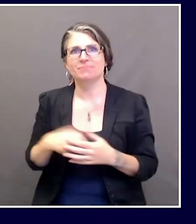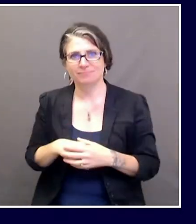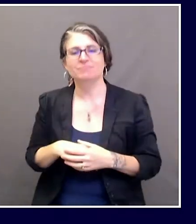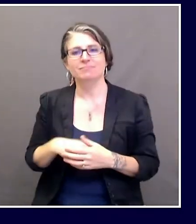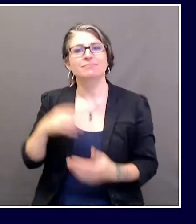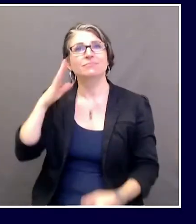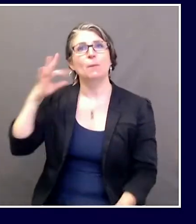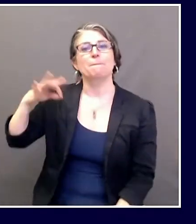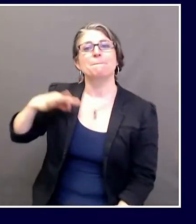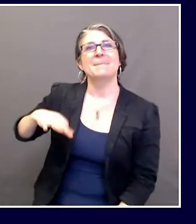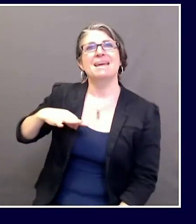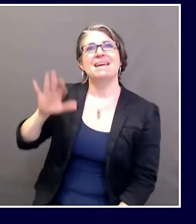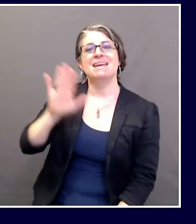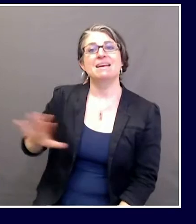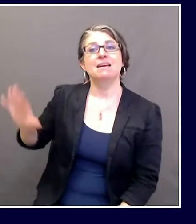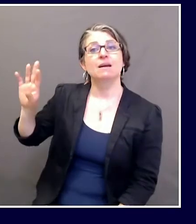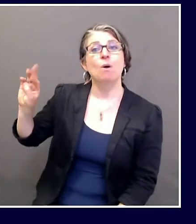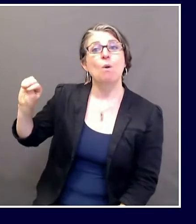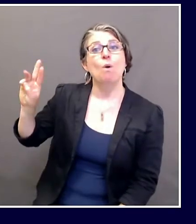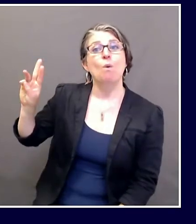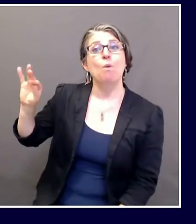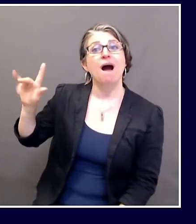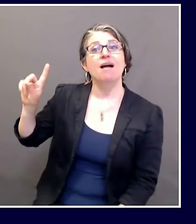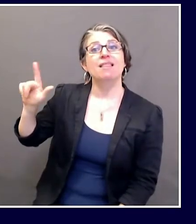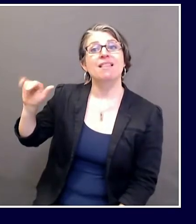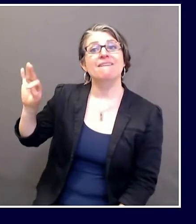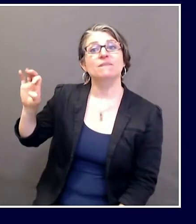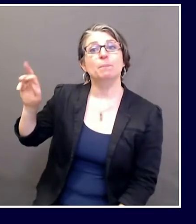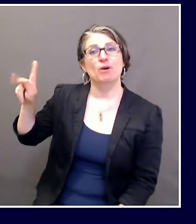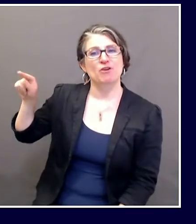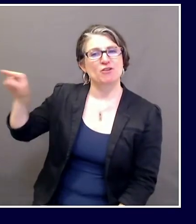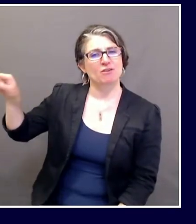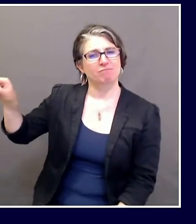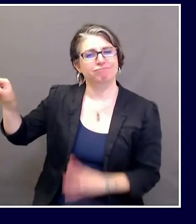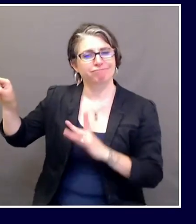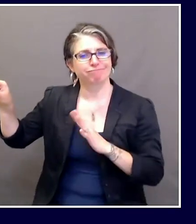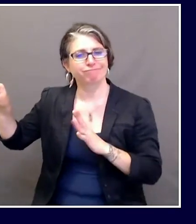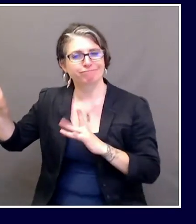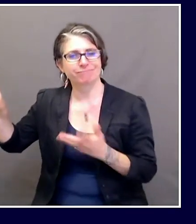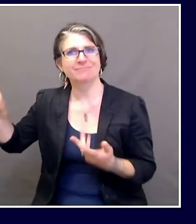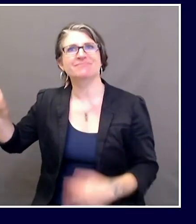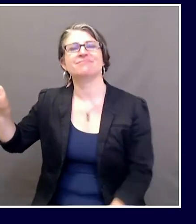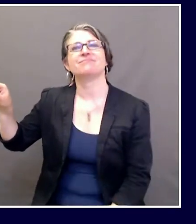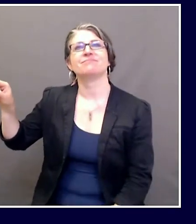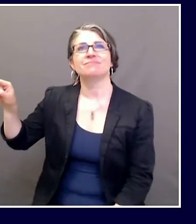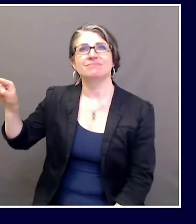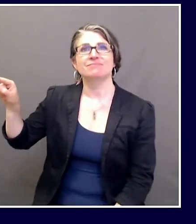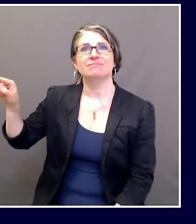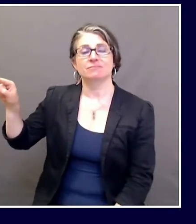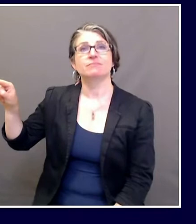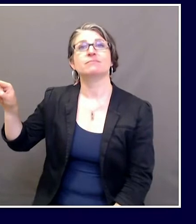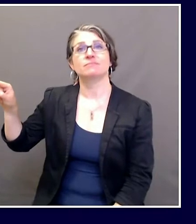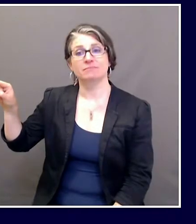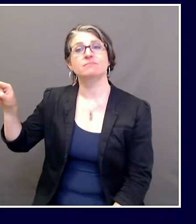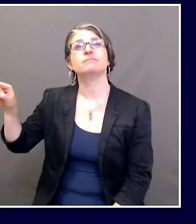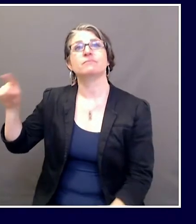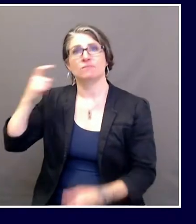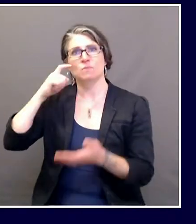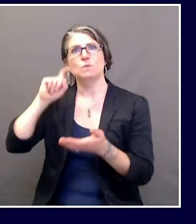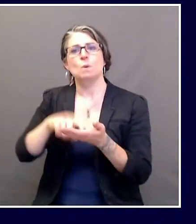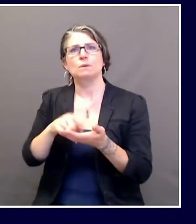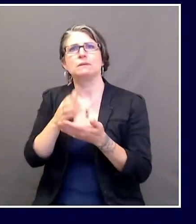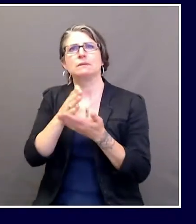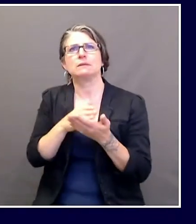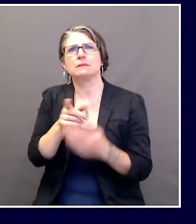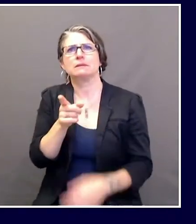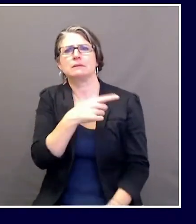by county, we did find that some of those counties where our rates were relatively low, we did see